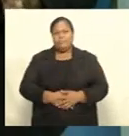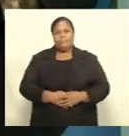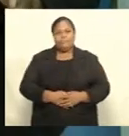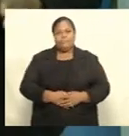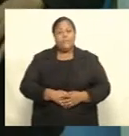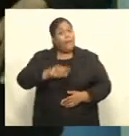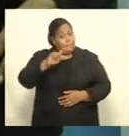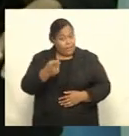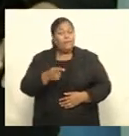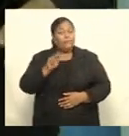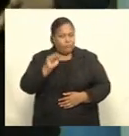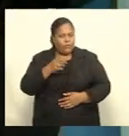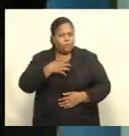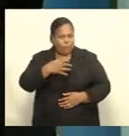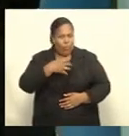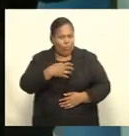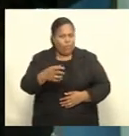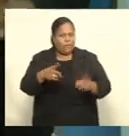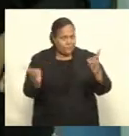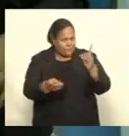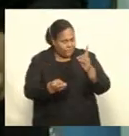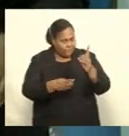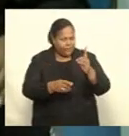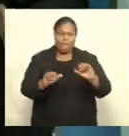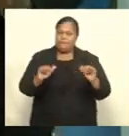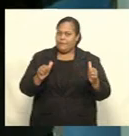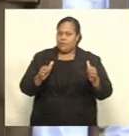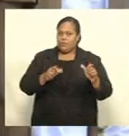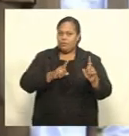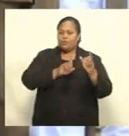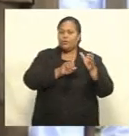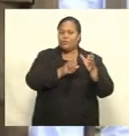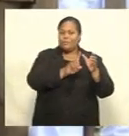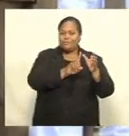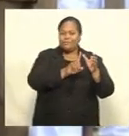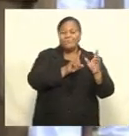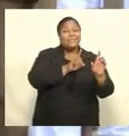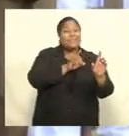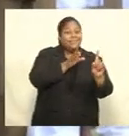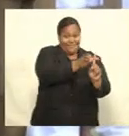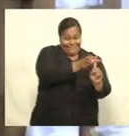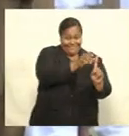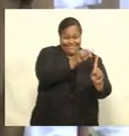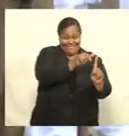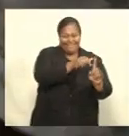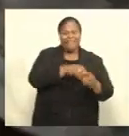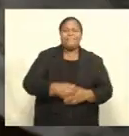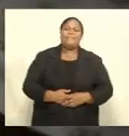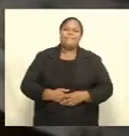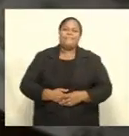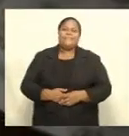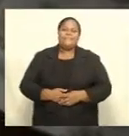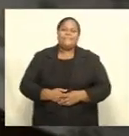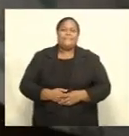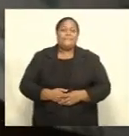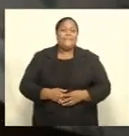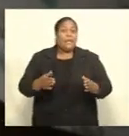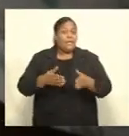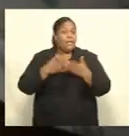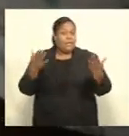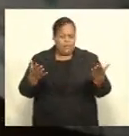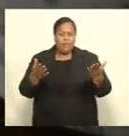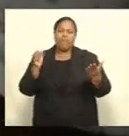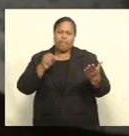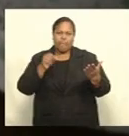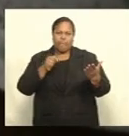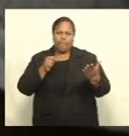have to happen after we finish our containment program. Rear Admiral Nopoto says public outbursts, especially